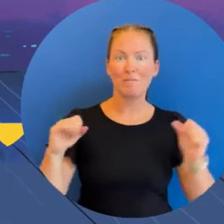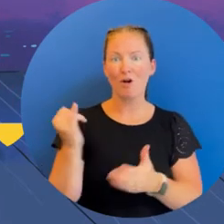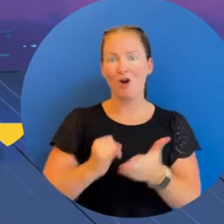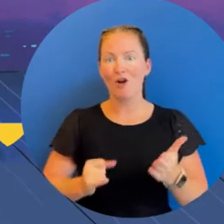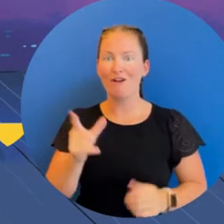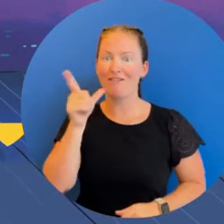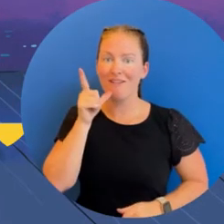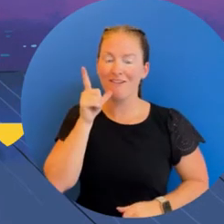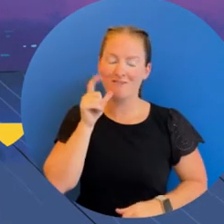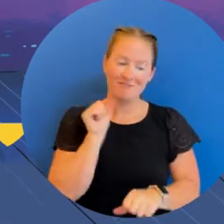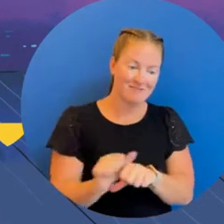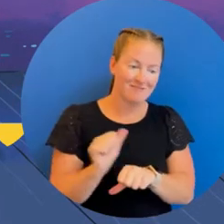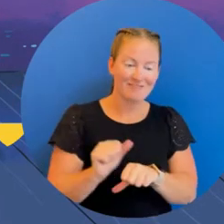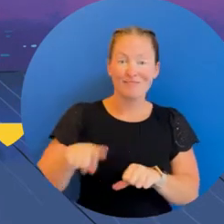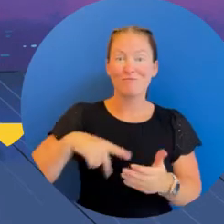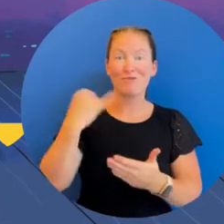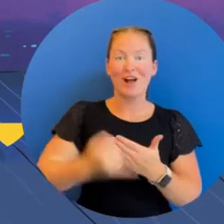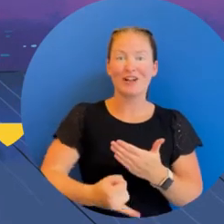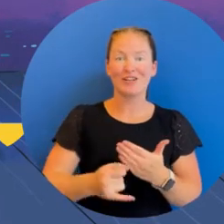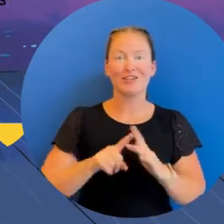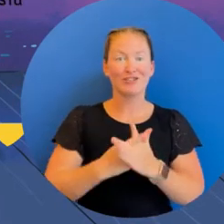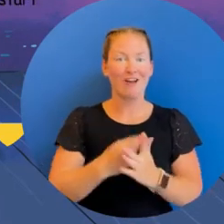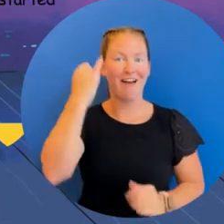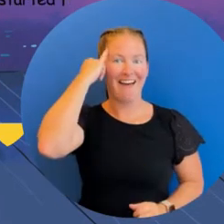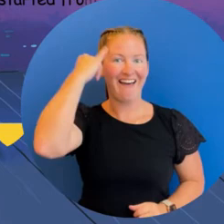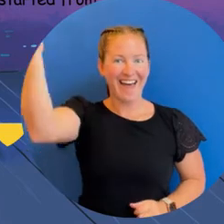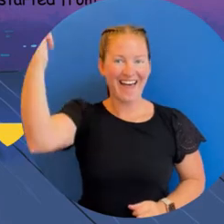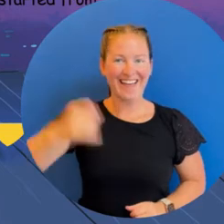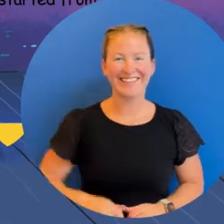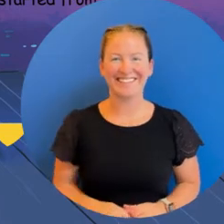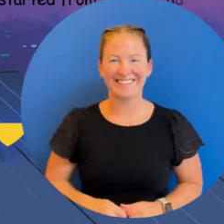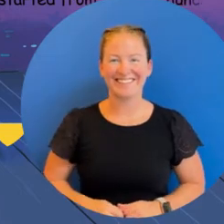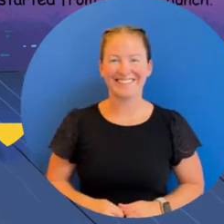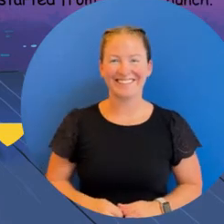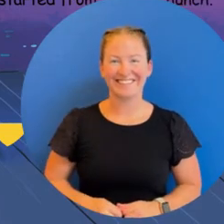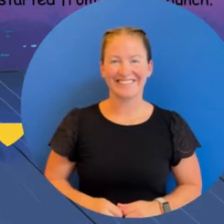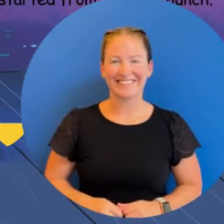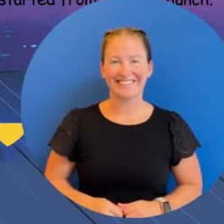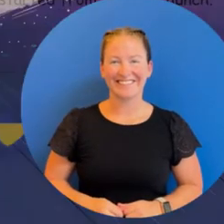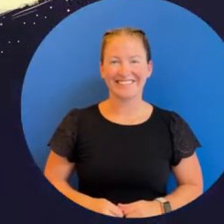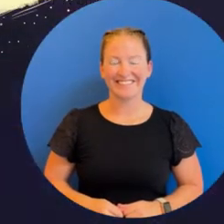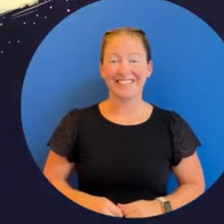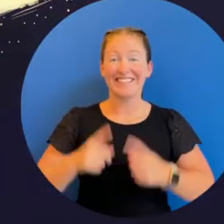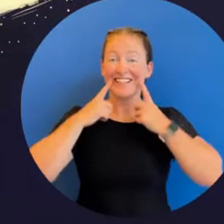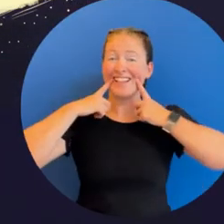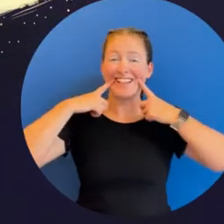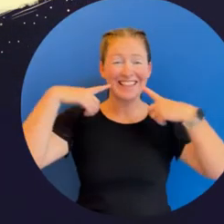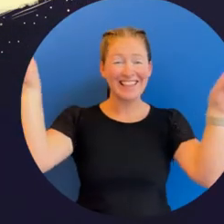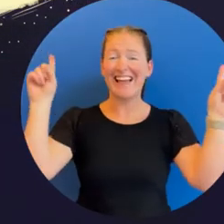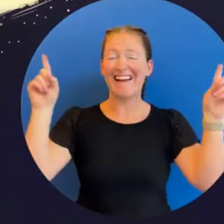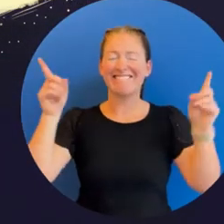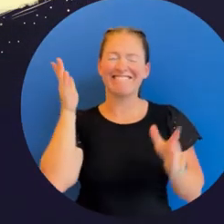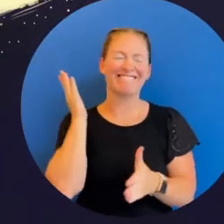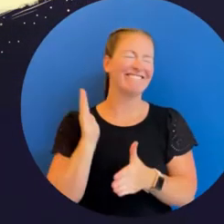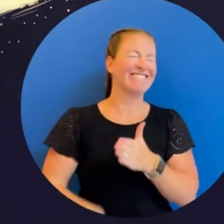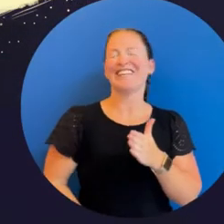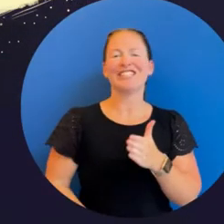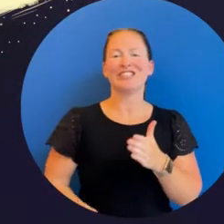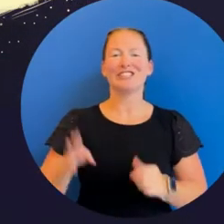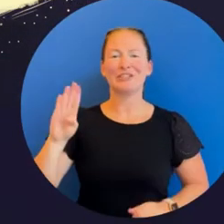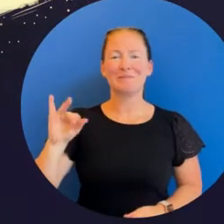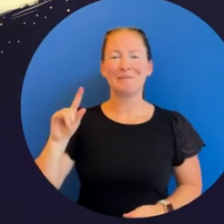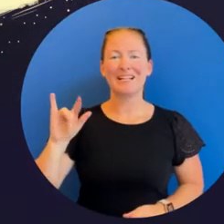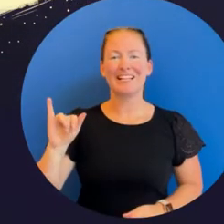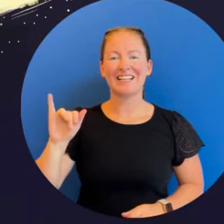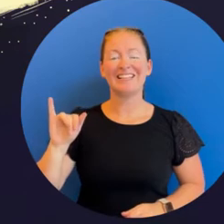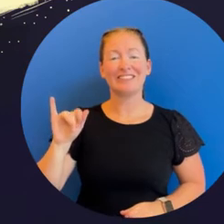art classes, and lunch on a project that started from having a hunch. Then at last, she was